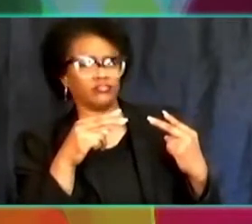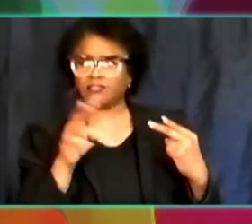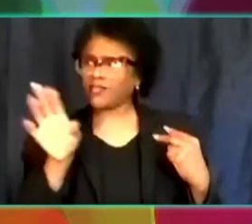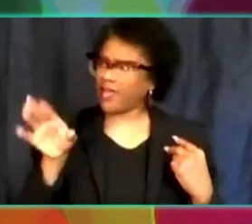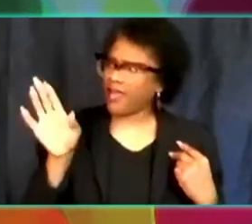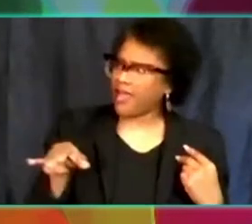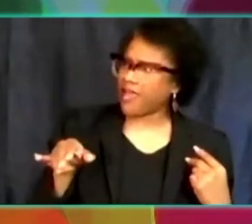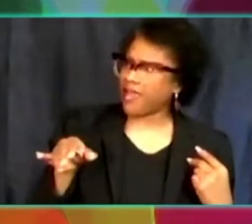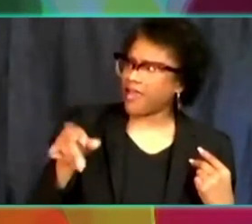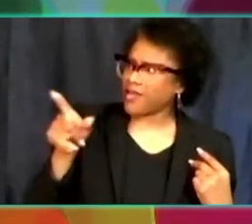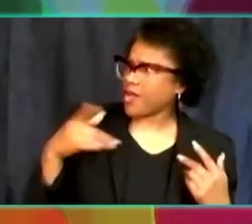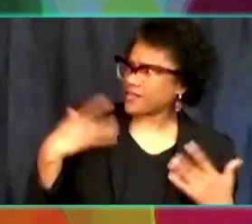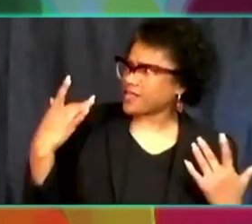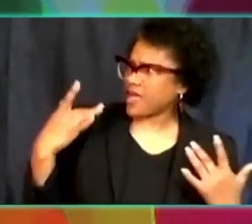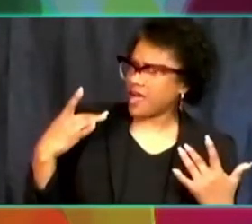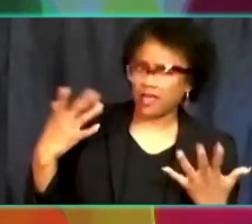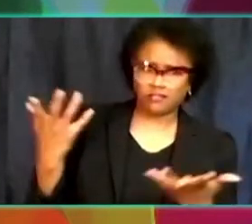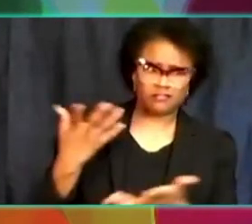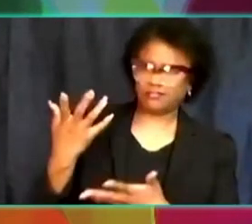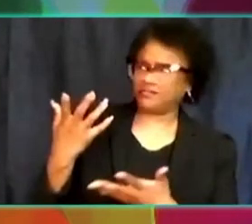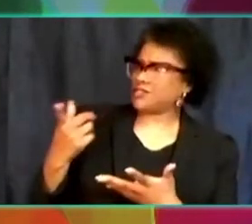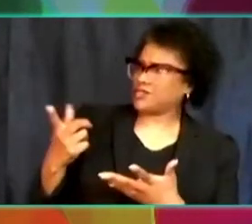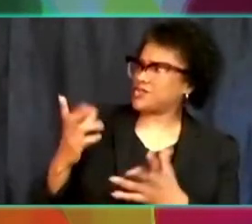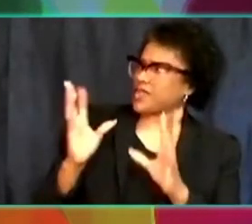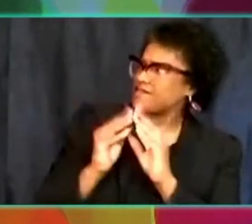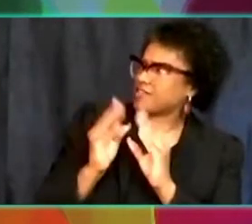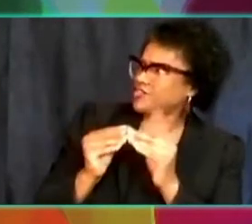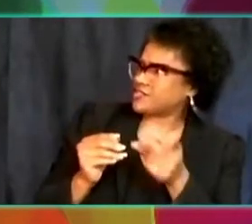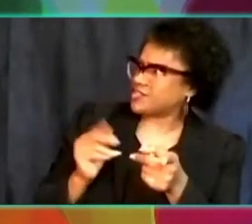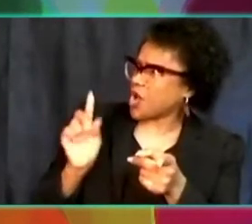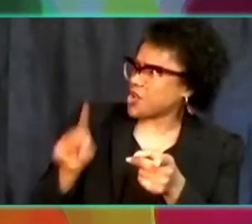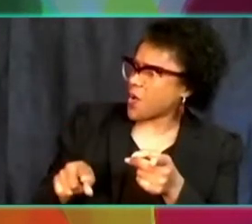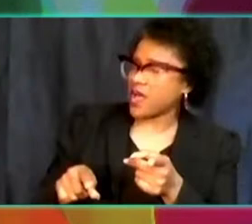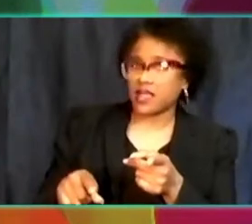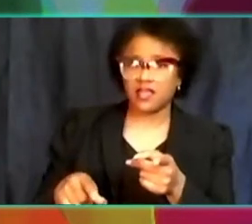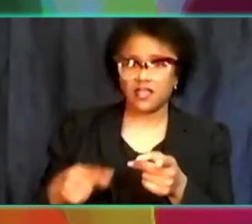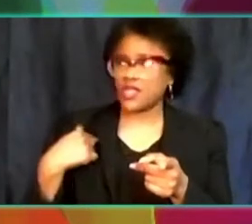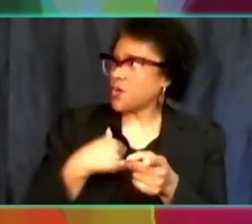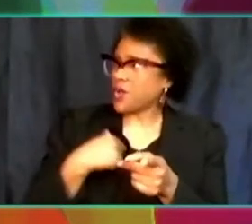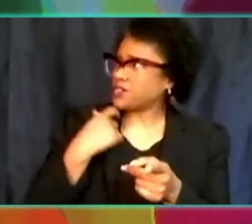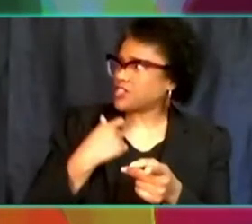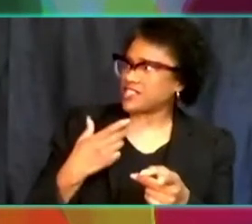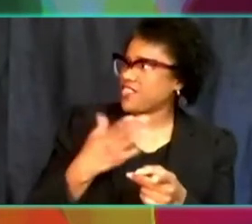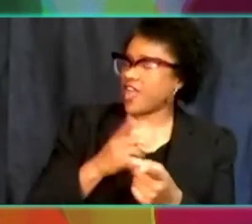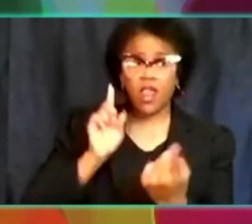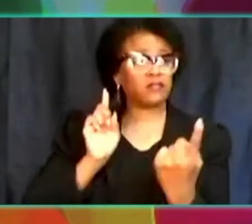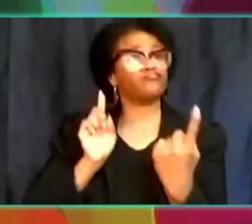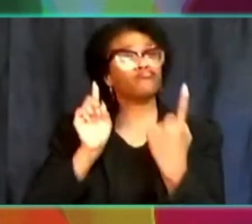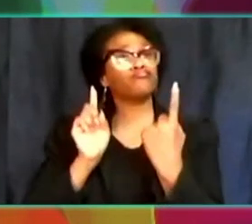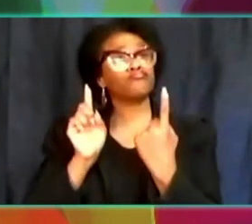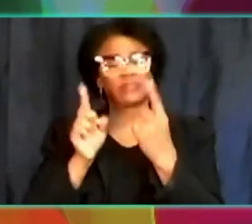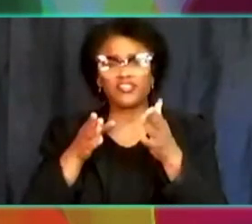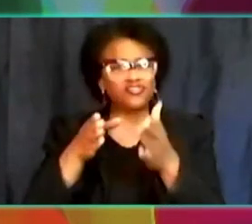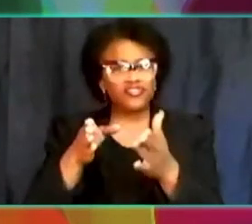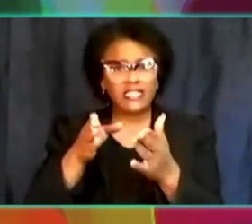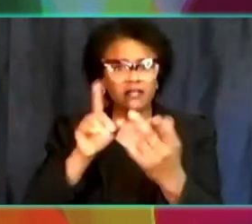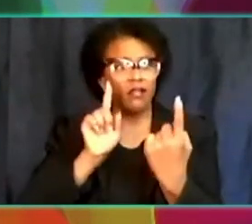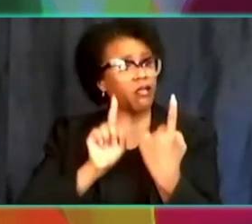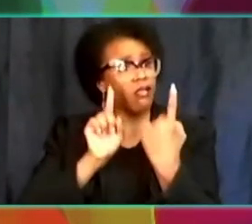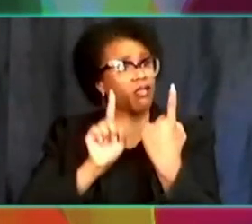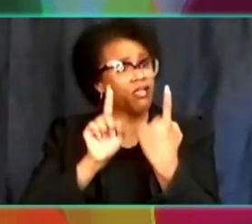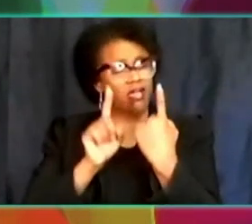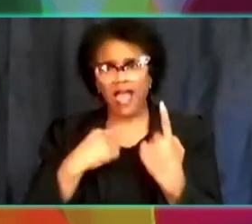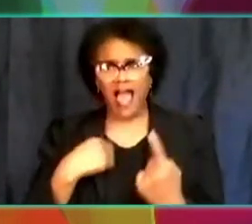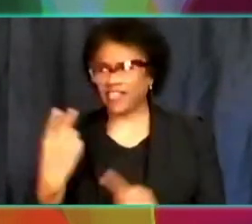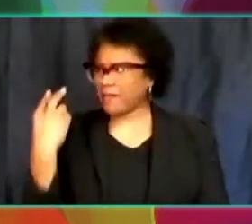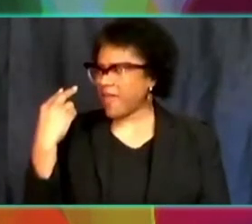y'all, what's up? We weren't even in the convention. We were just crossed. I can't think back to that day all the time.